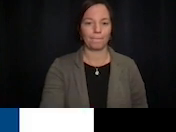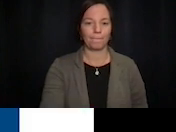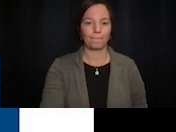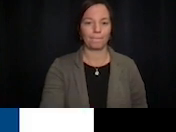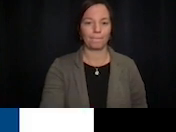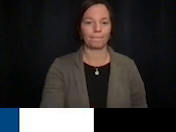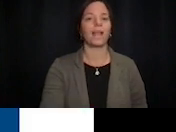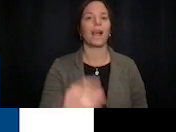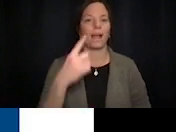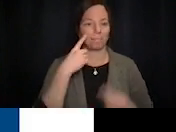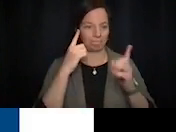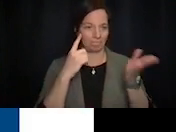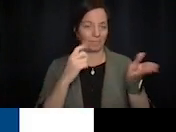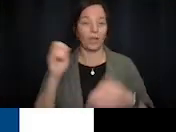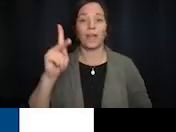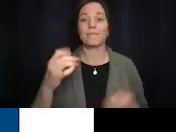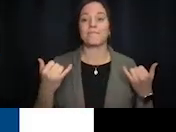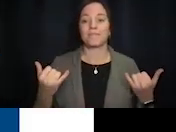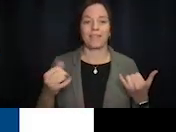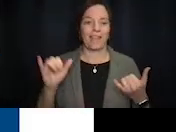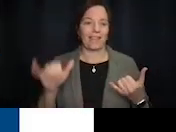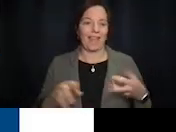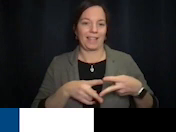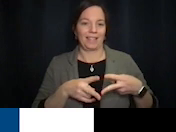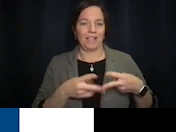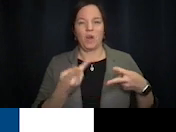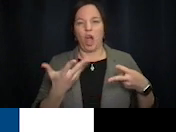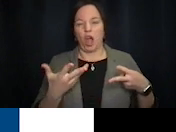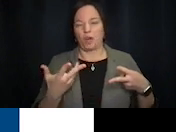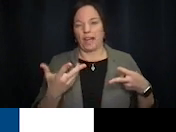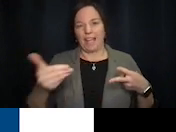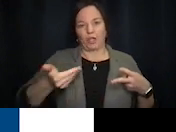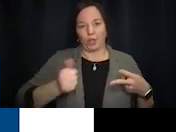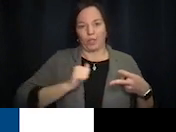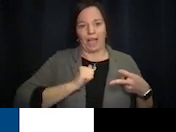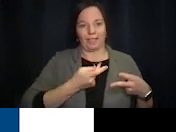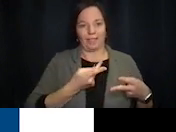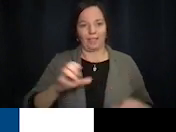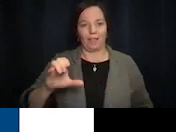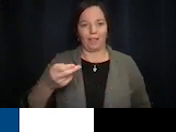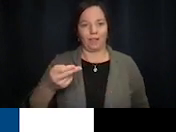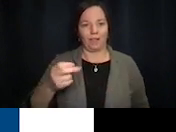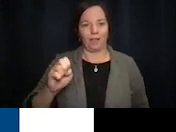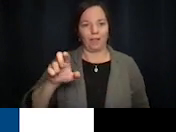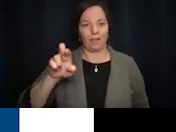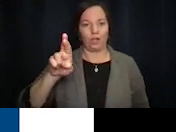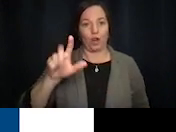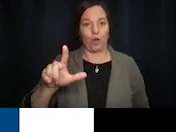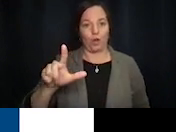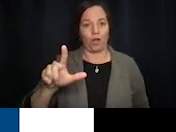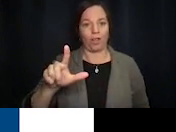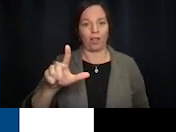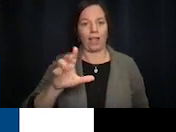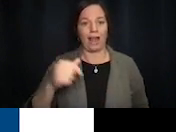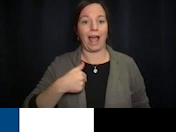There it is. All right, as we were introduced, we have Cheryl Aschenbach, our vice president, and I'm the South representative.